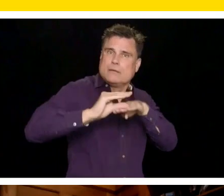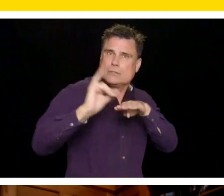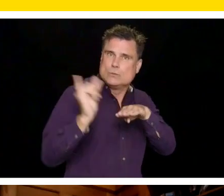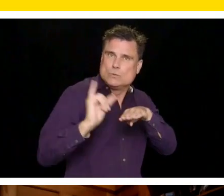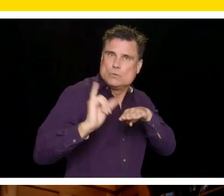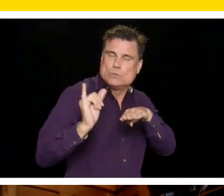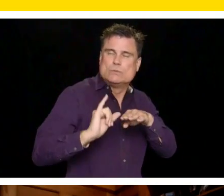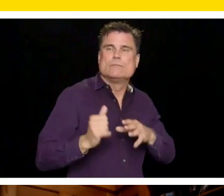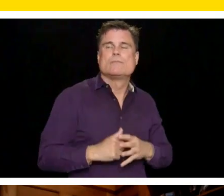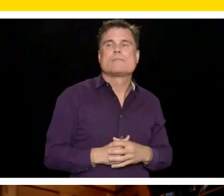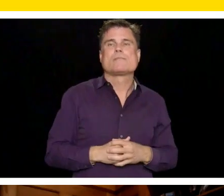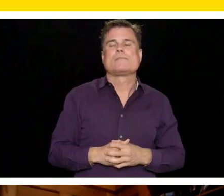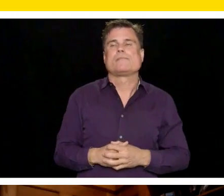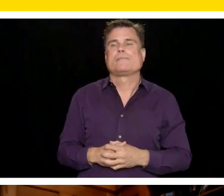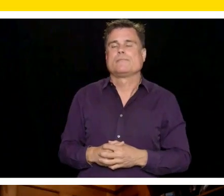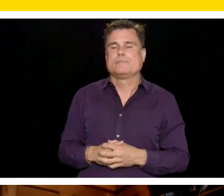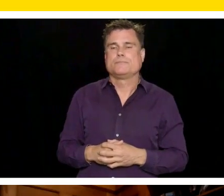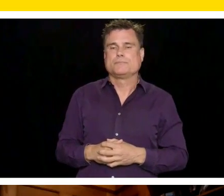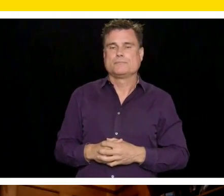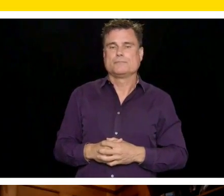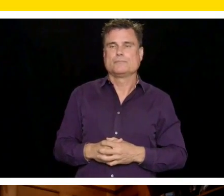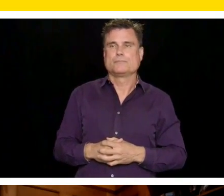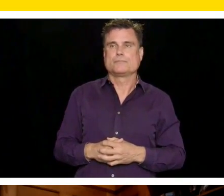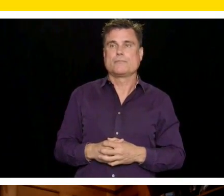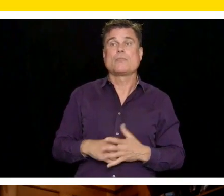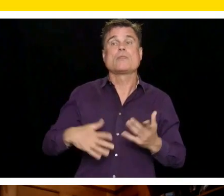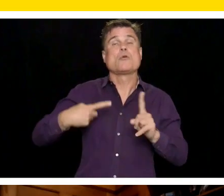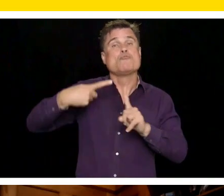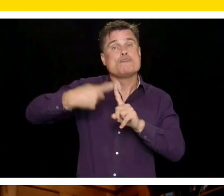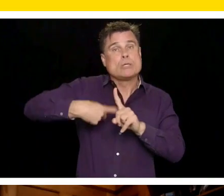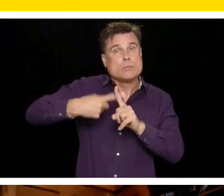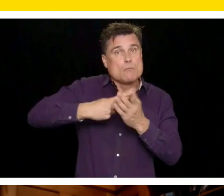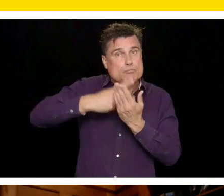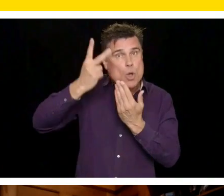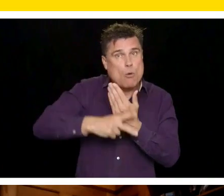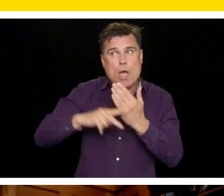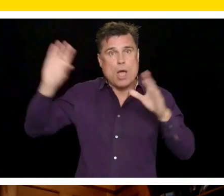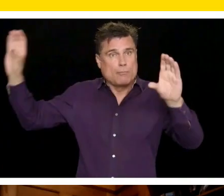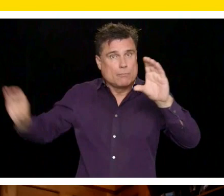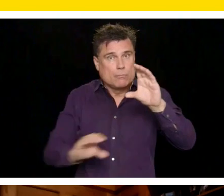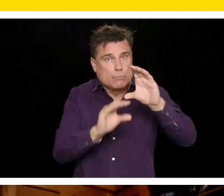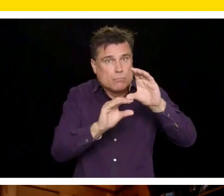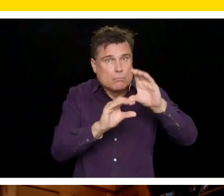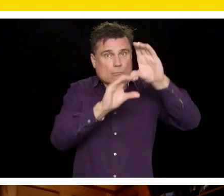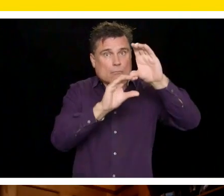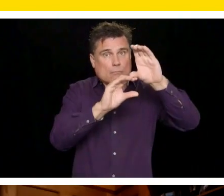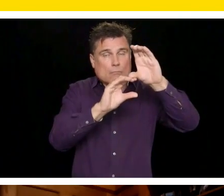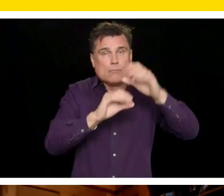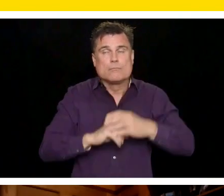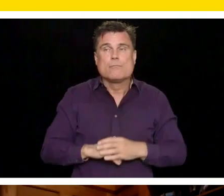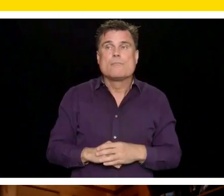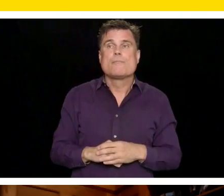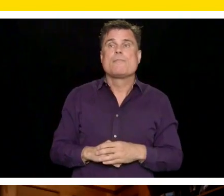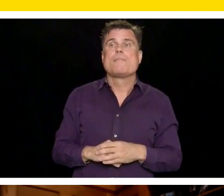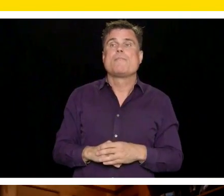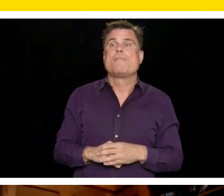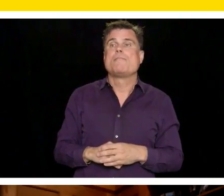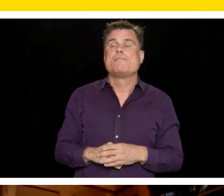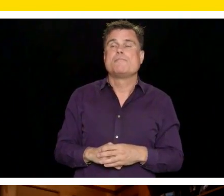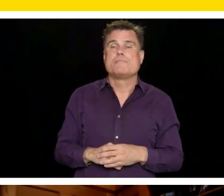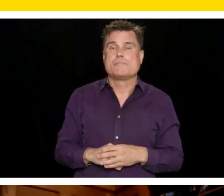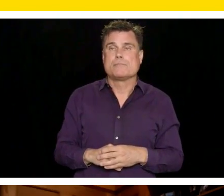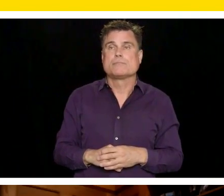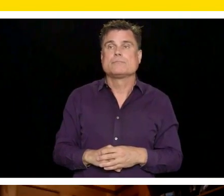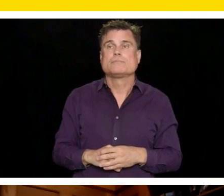the rental program that they have. We've put on an eviction for commercial rents. So we've had a lot of